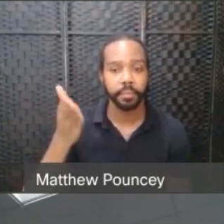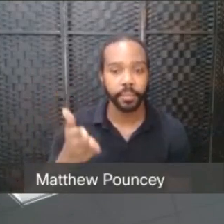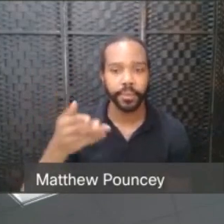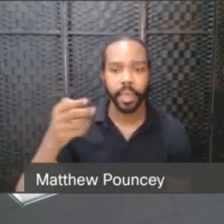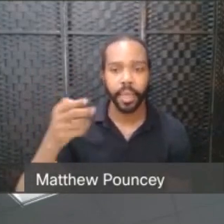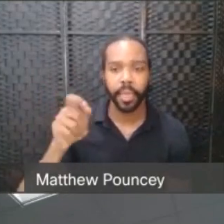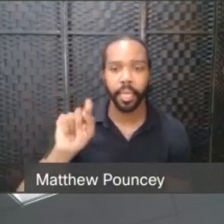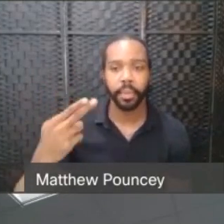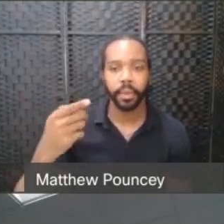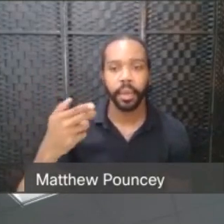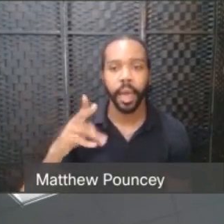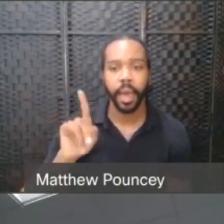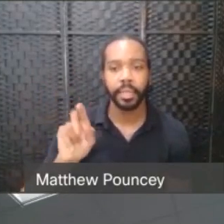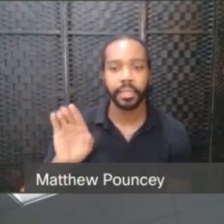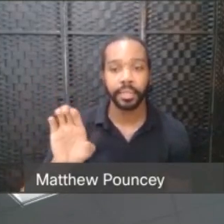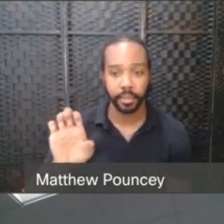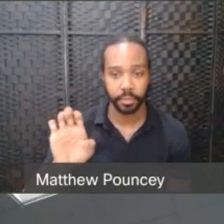coronavirus.dc.gov/health guidance.